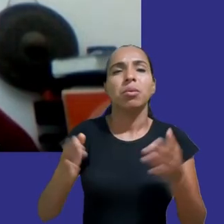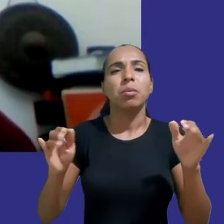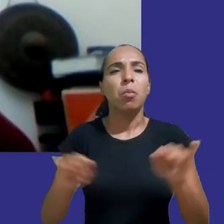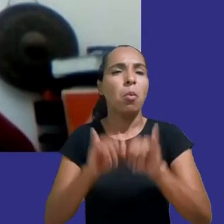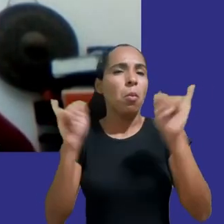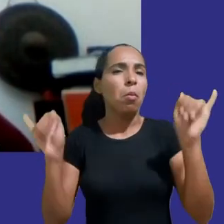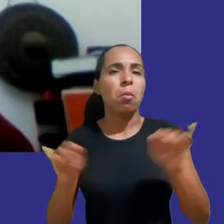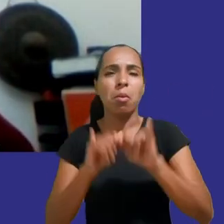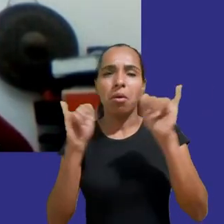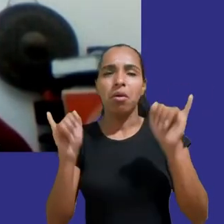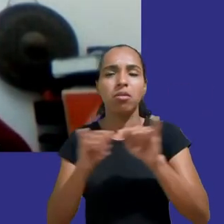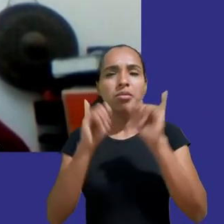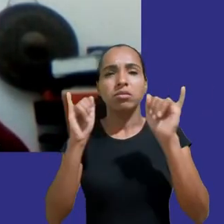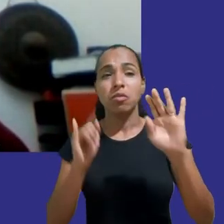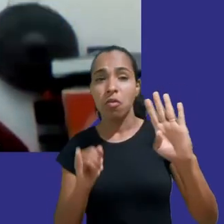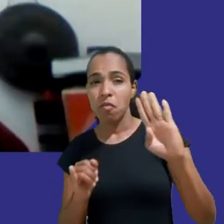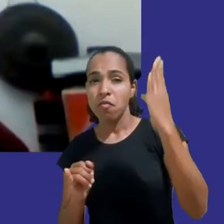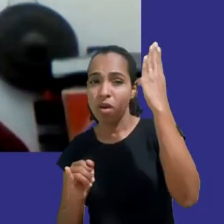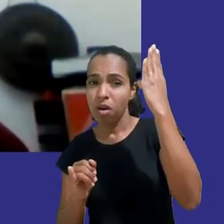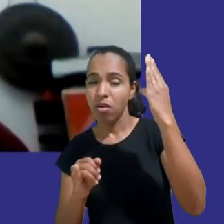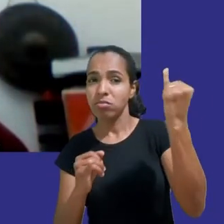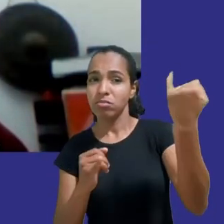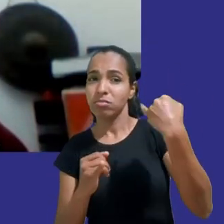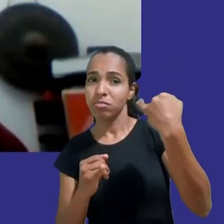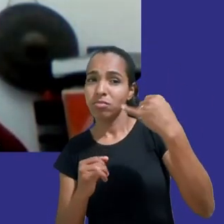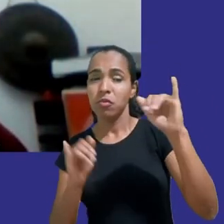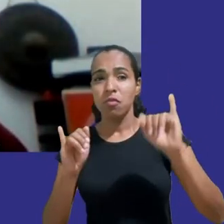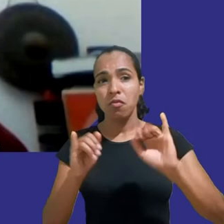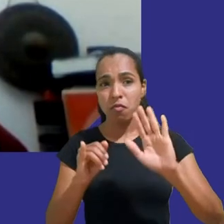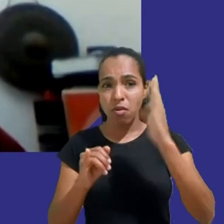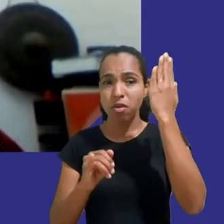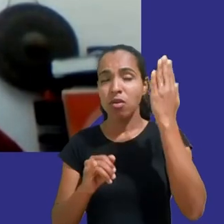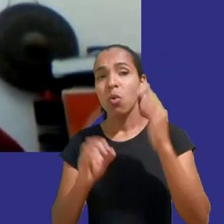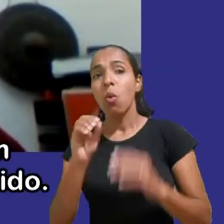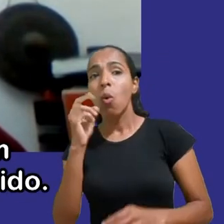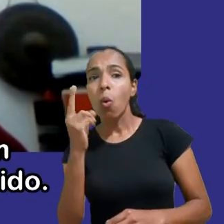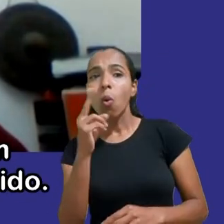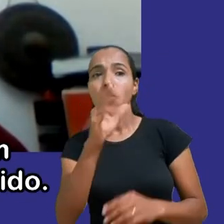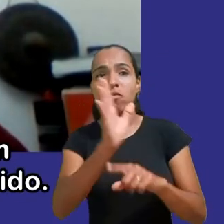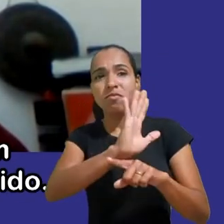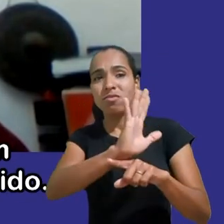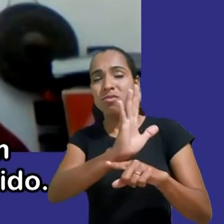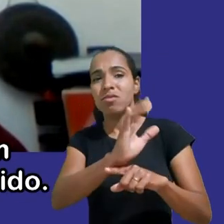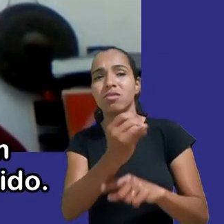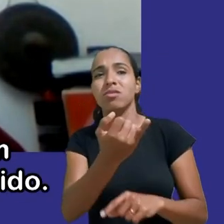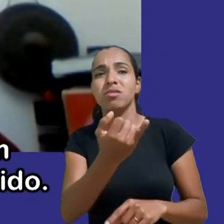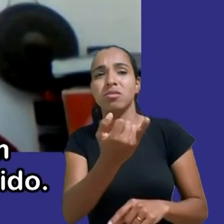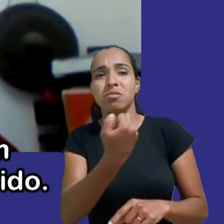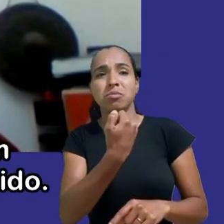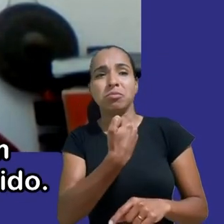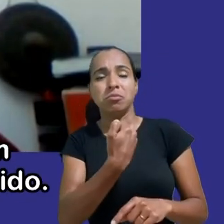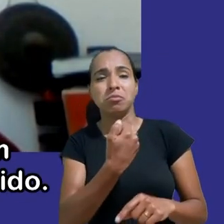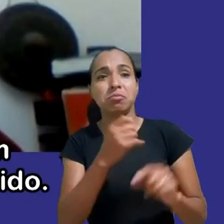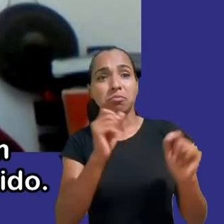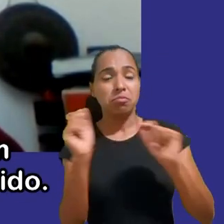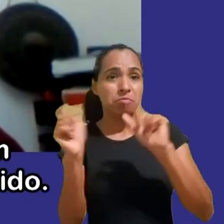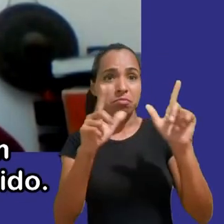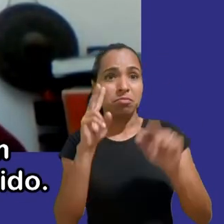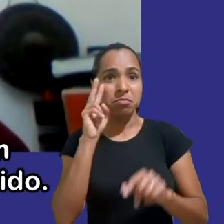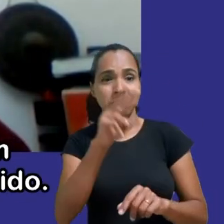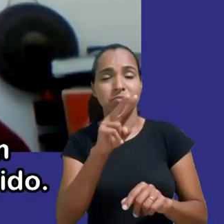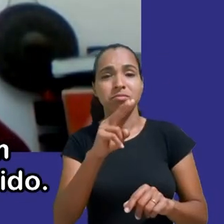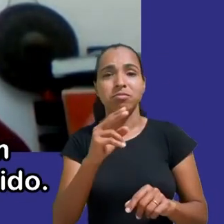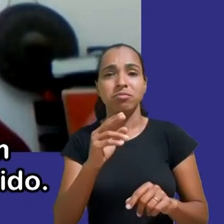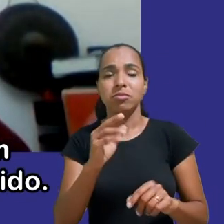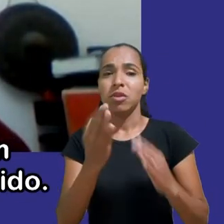videos that can harm children's well-being the platforms really don't mind the metric